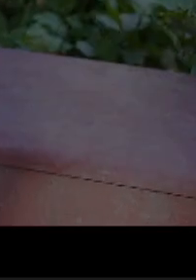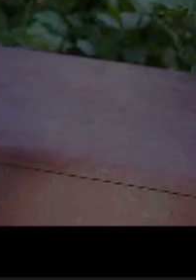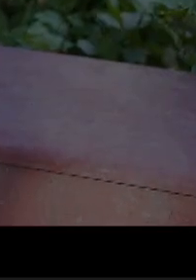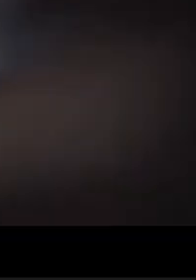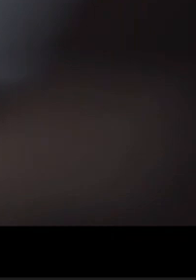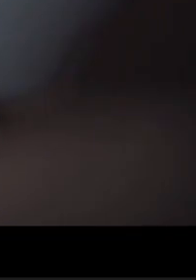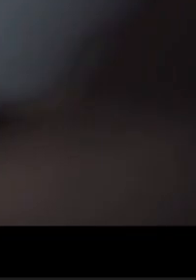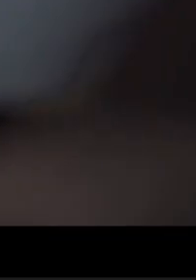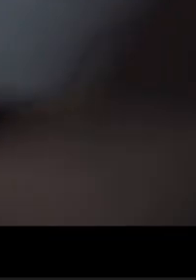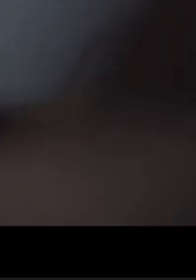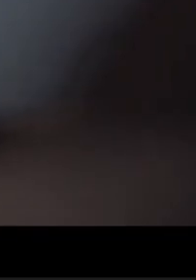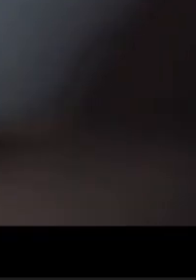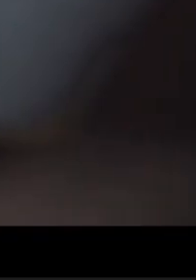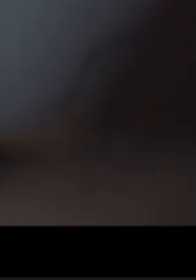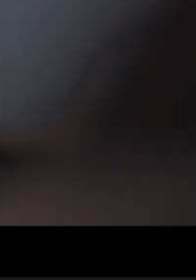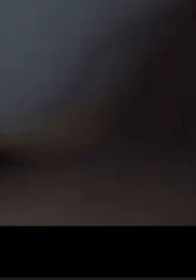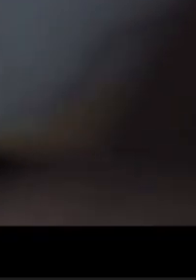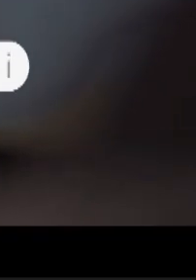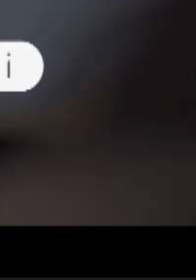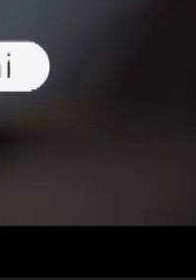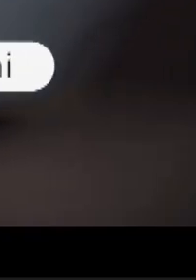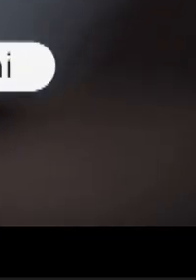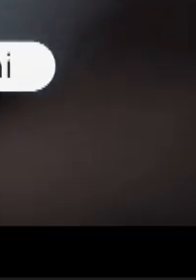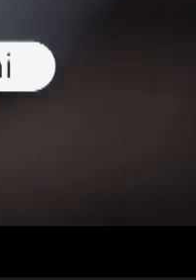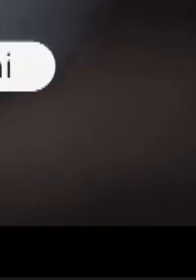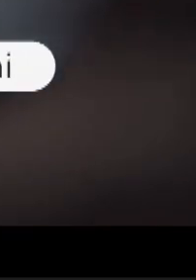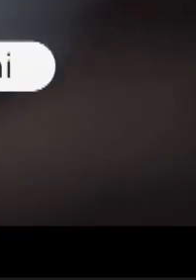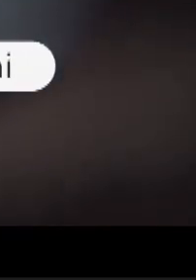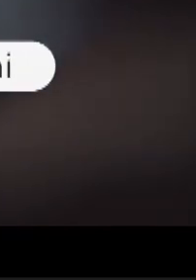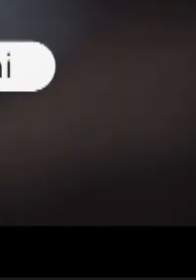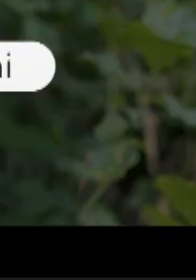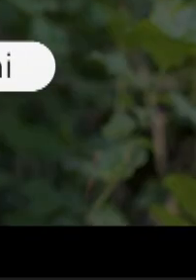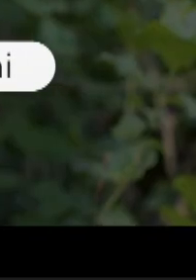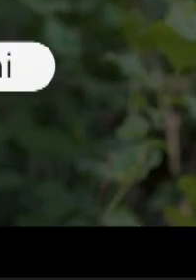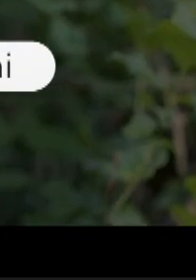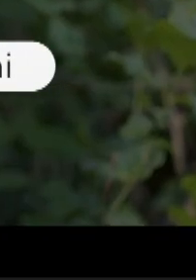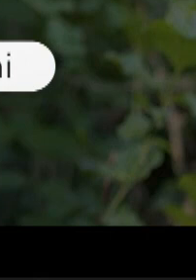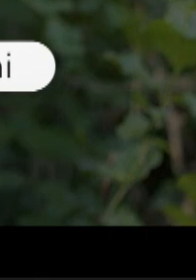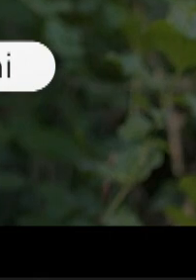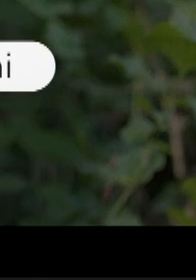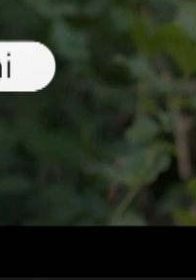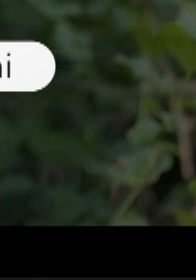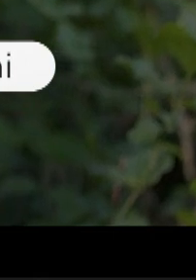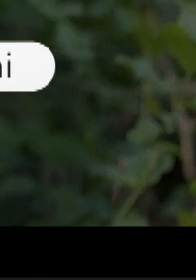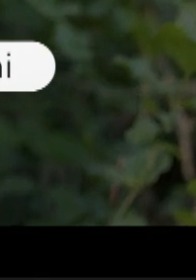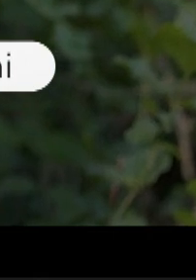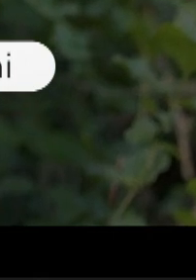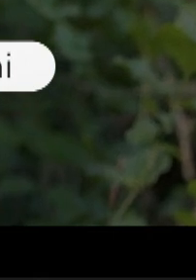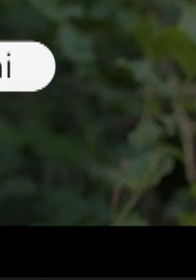Cap Sarthi, Gyan Sarthi and Rozgar Sarthi, you are part of the mainstream as anybody